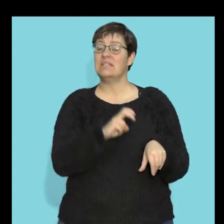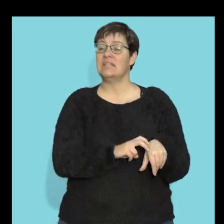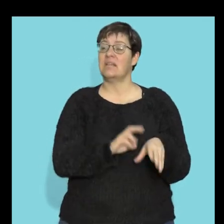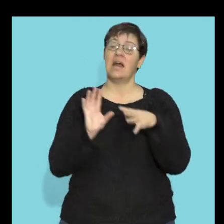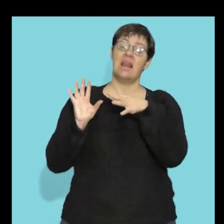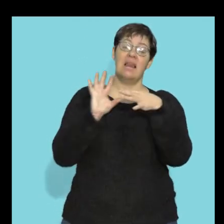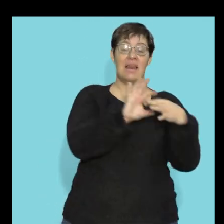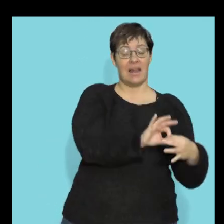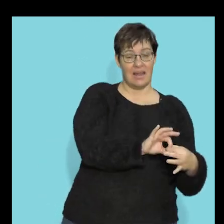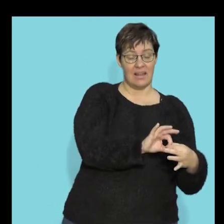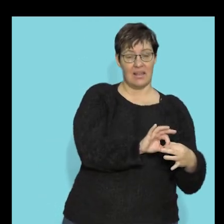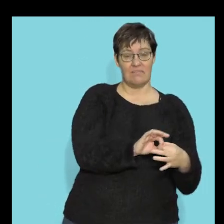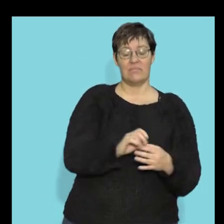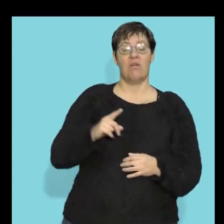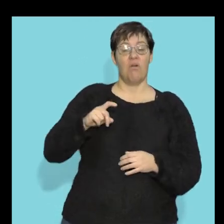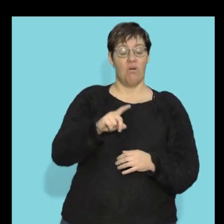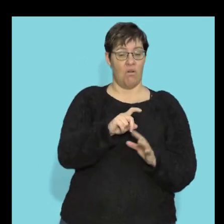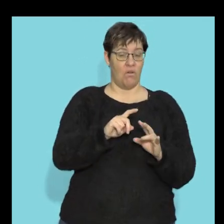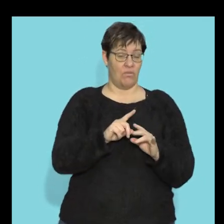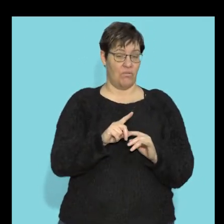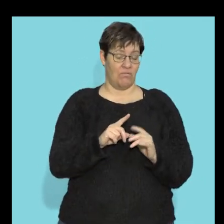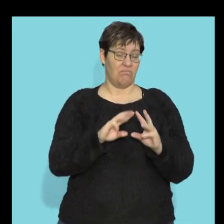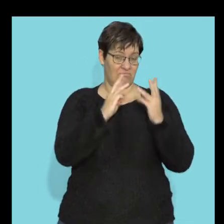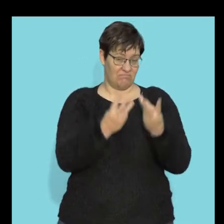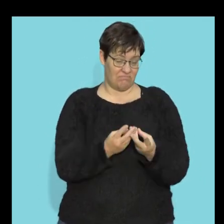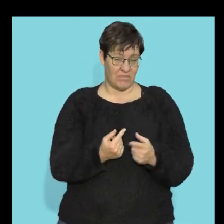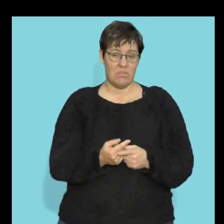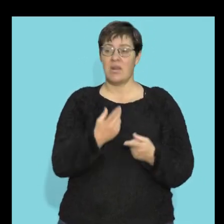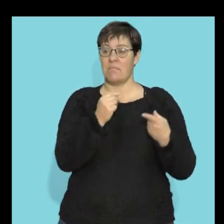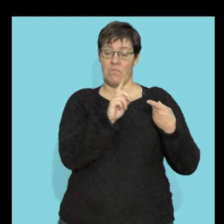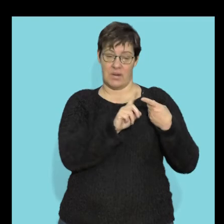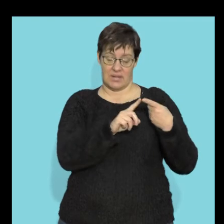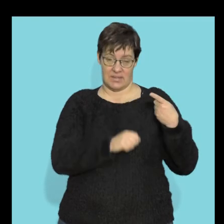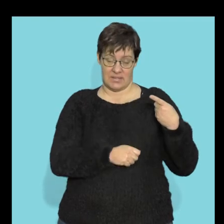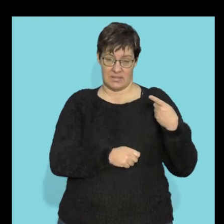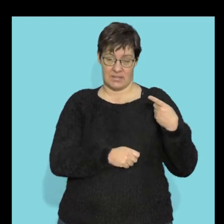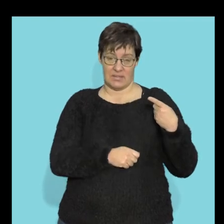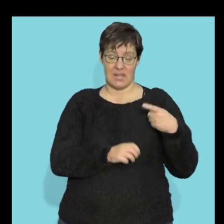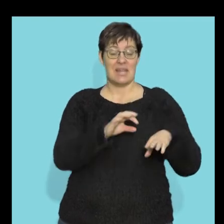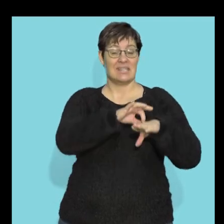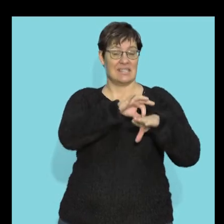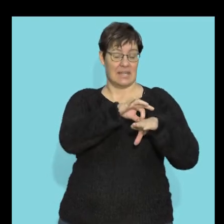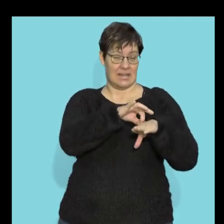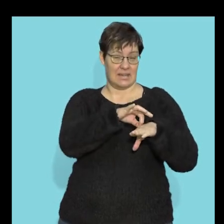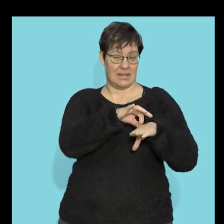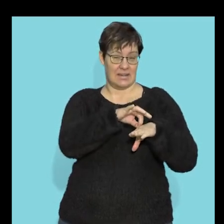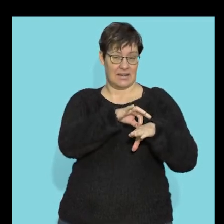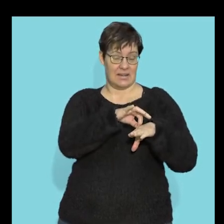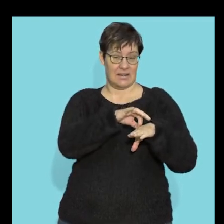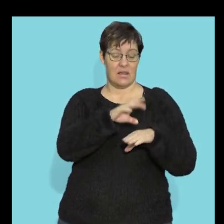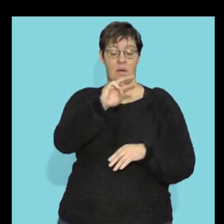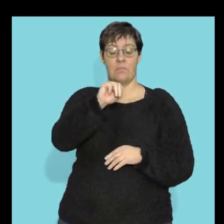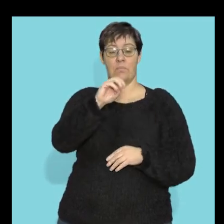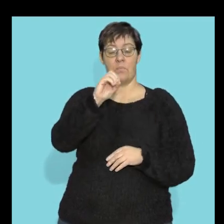back to the earthworm. So I'm going to go with number one. The skin is